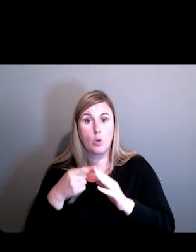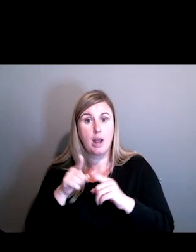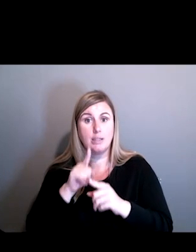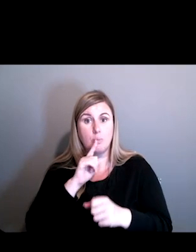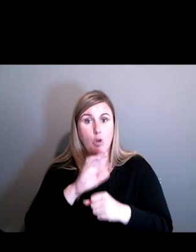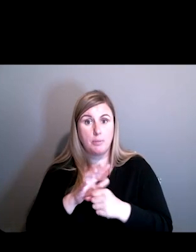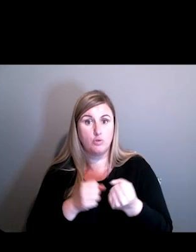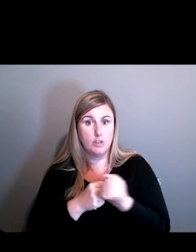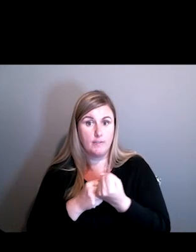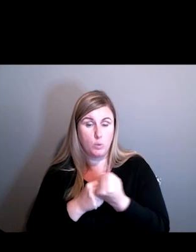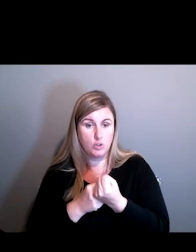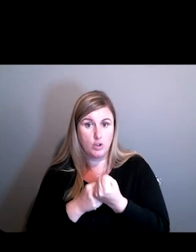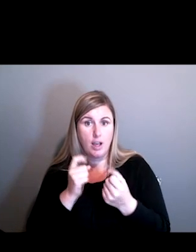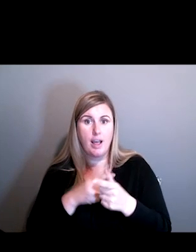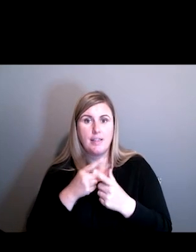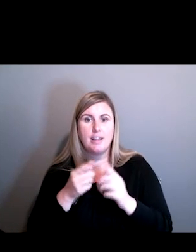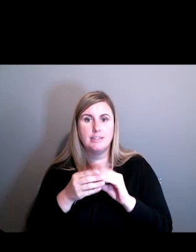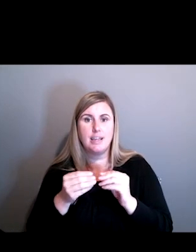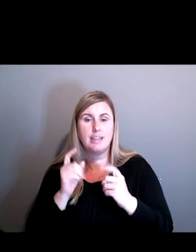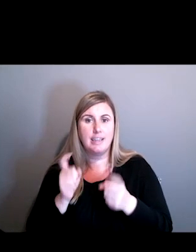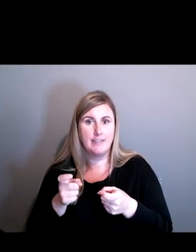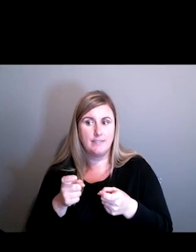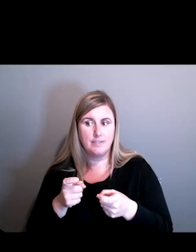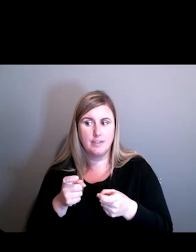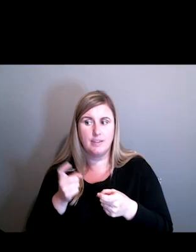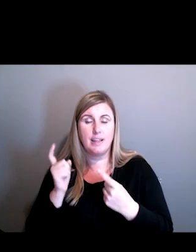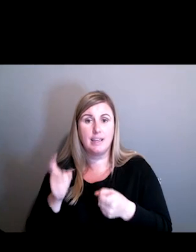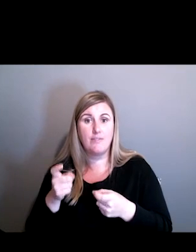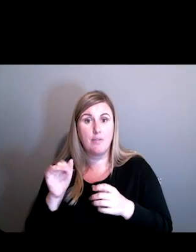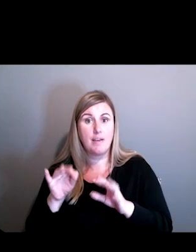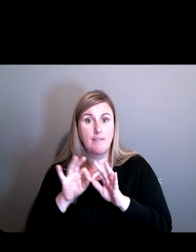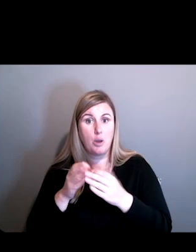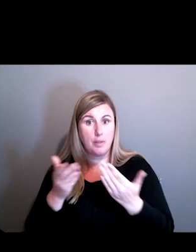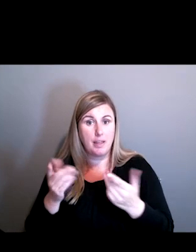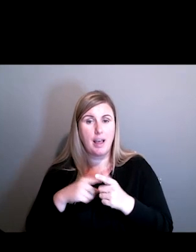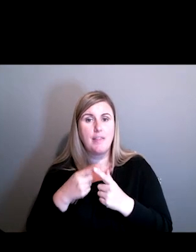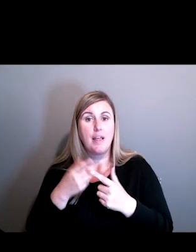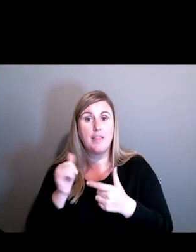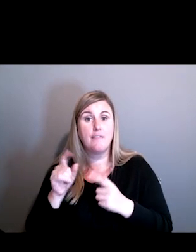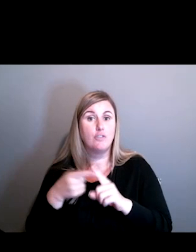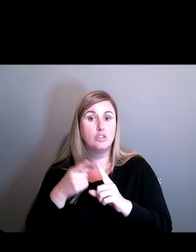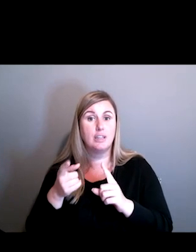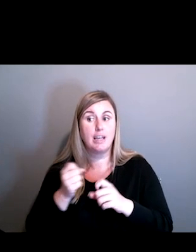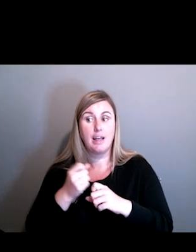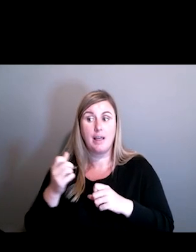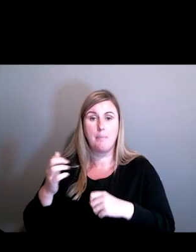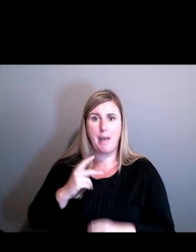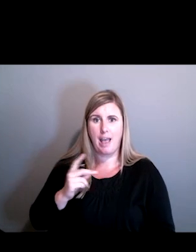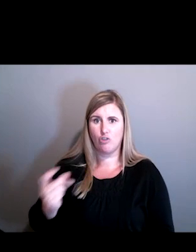promise reinforcer, and then say give. They give up that valuable thing, and then at first they get that thing right